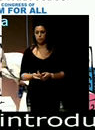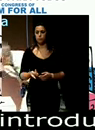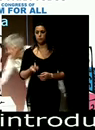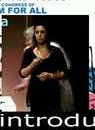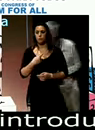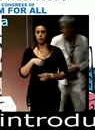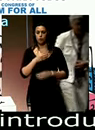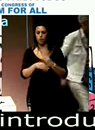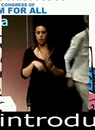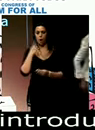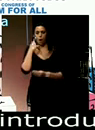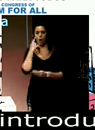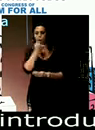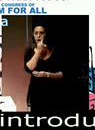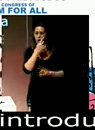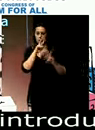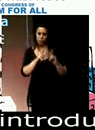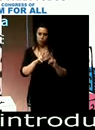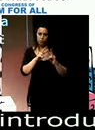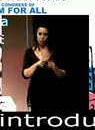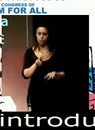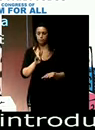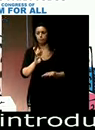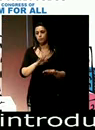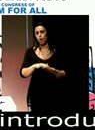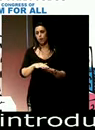the list of improvements.